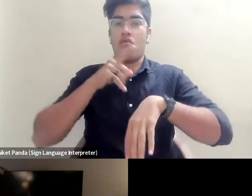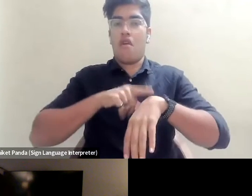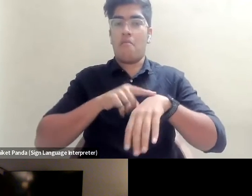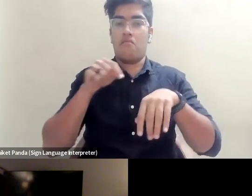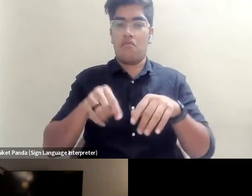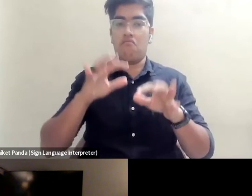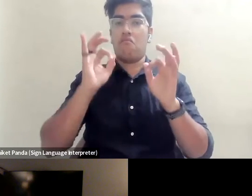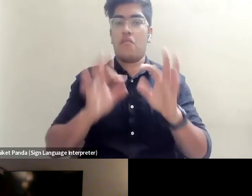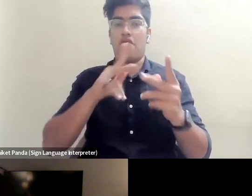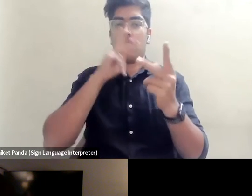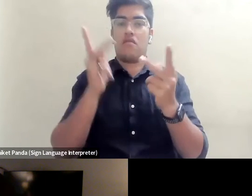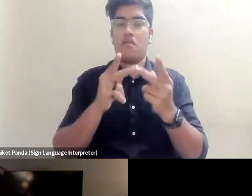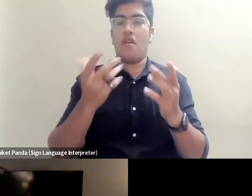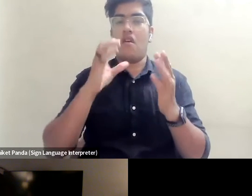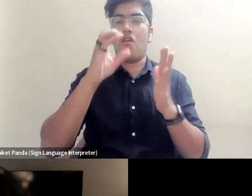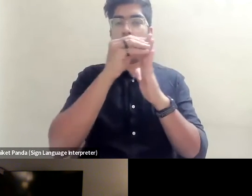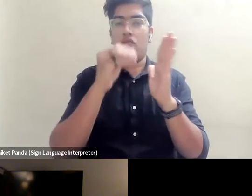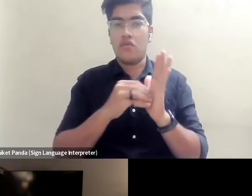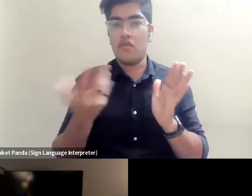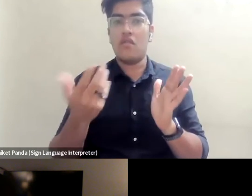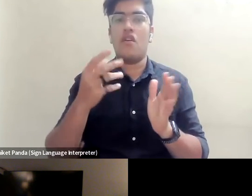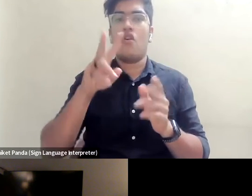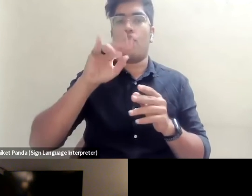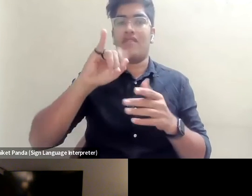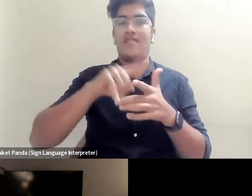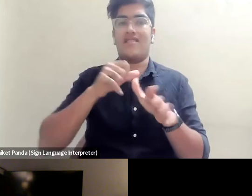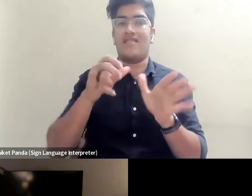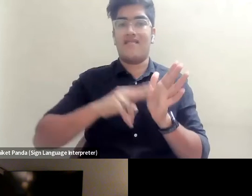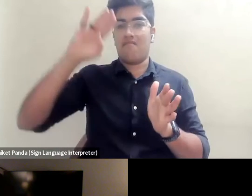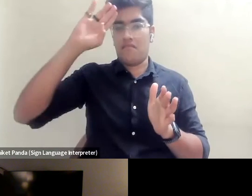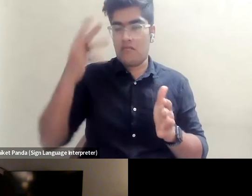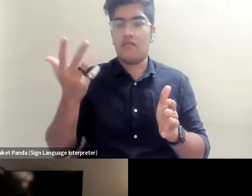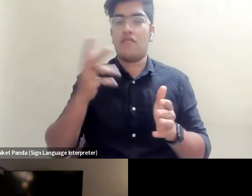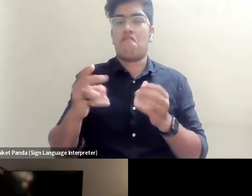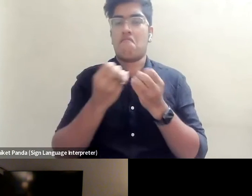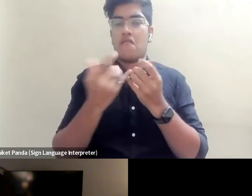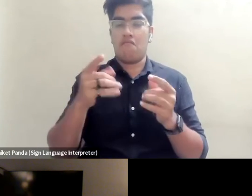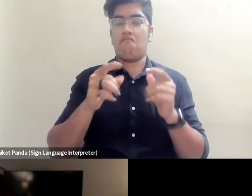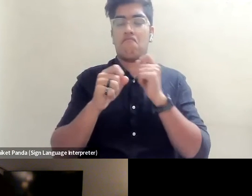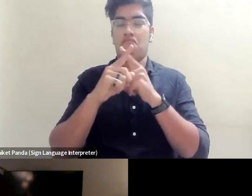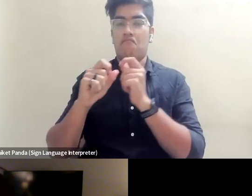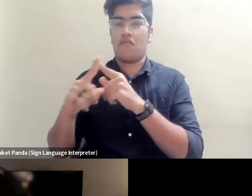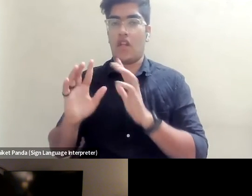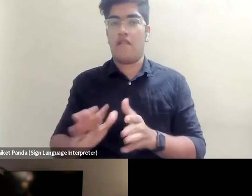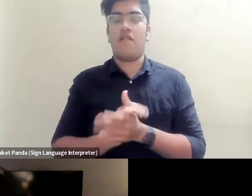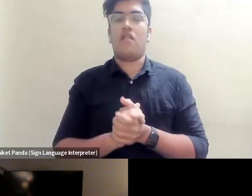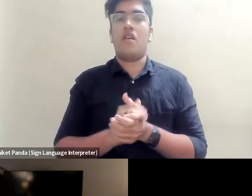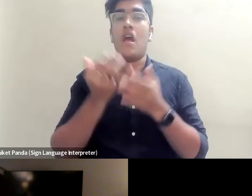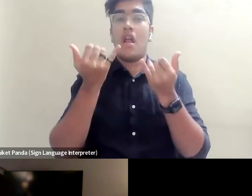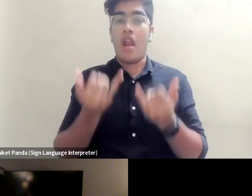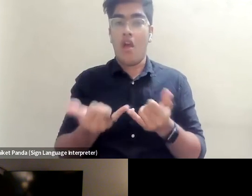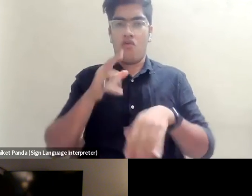the Constitution, to Republic Day, and to all these contexts. And so, without taking much time from that